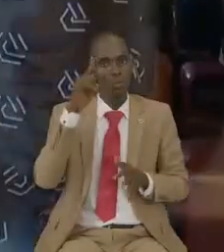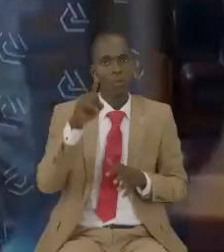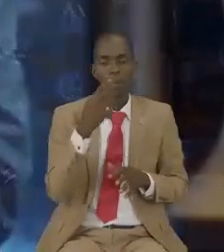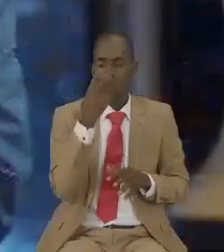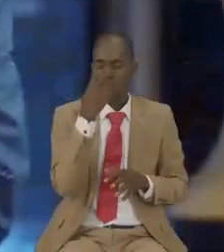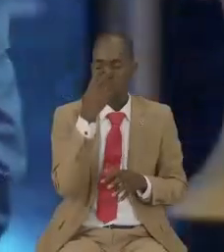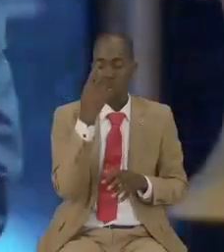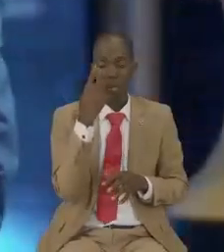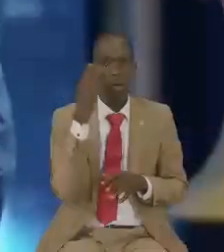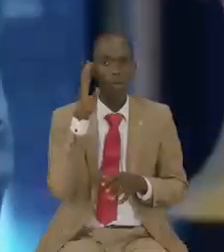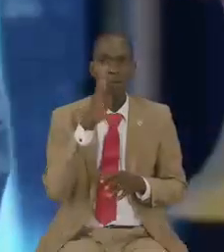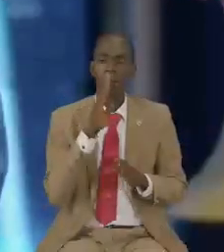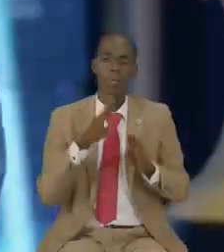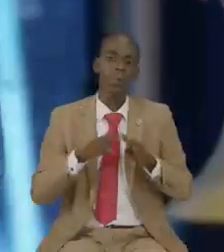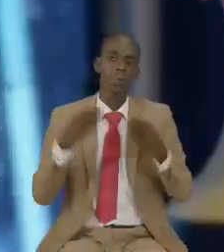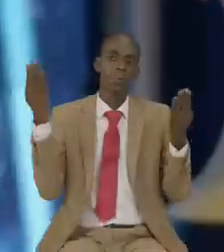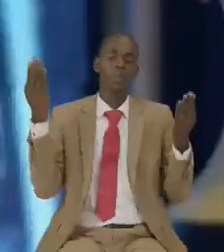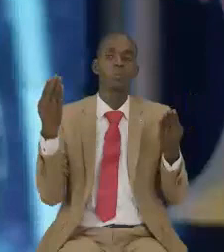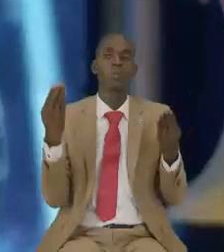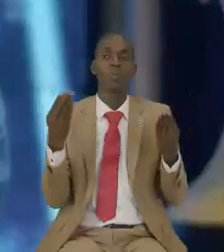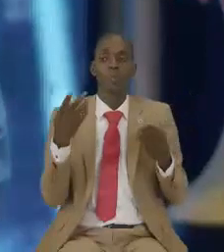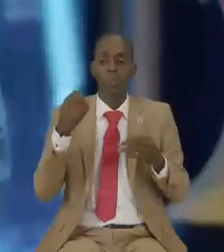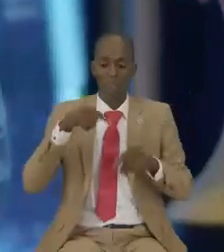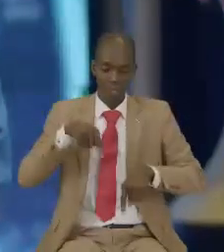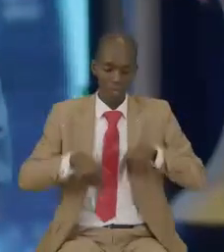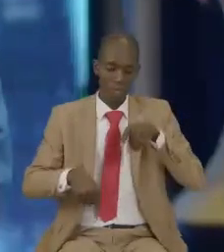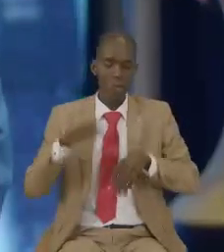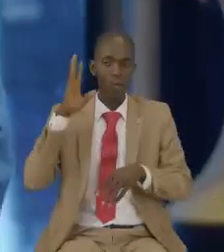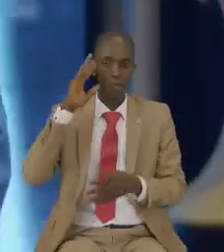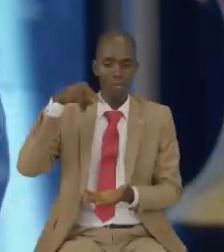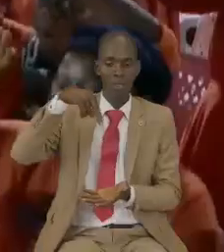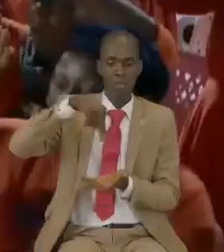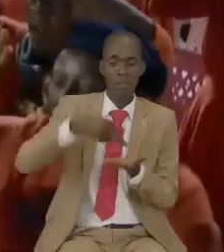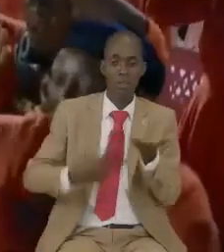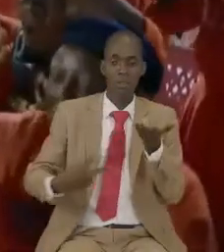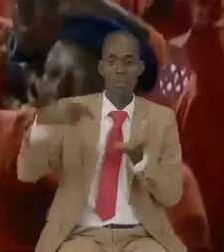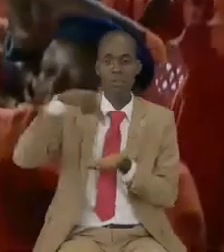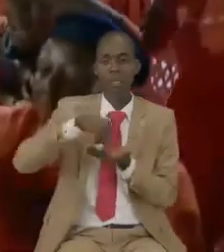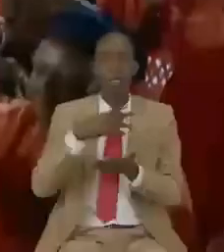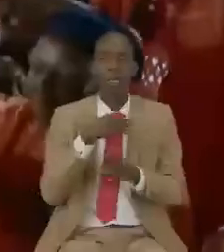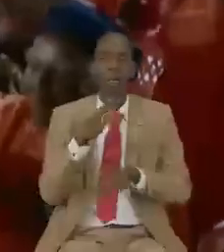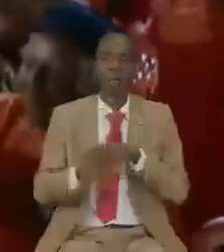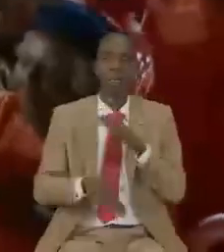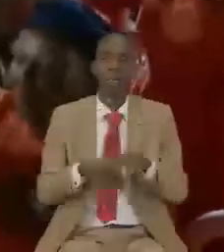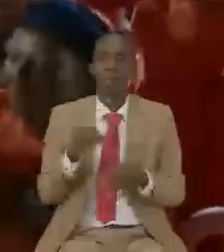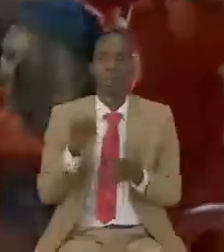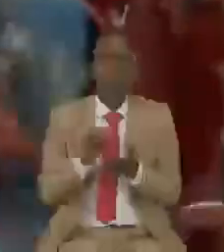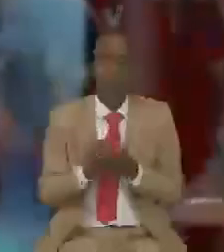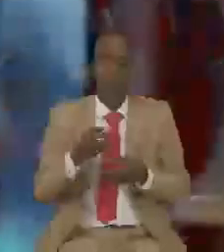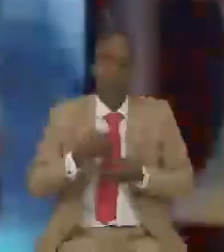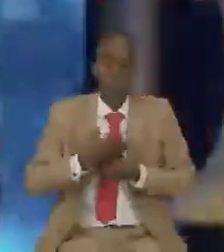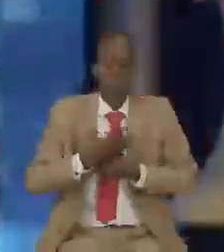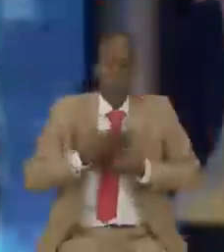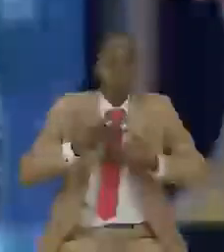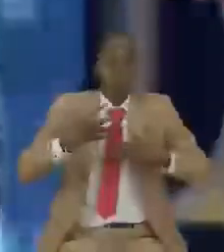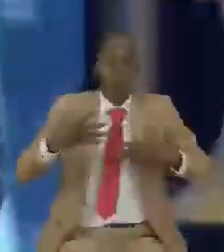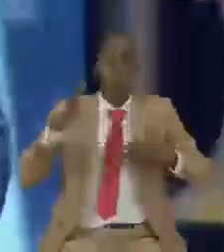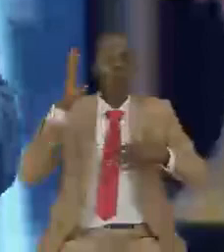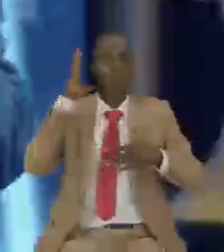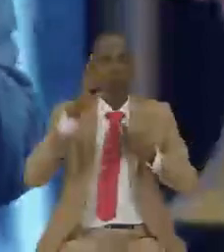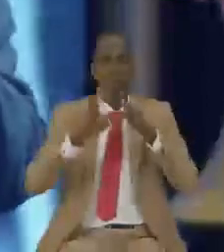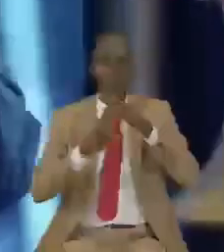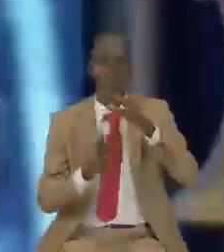open. The lame will rise up and walk. That swelling will vanish